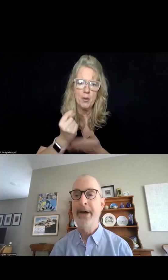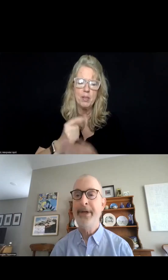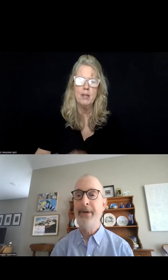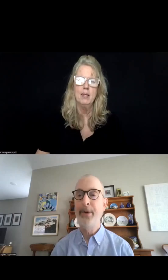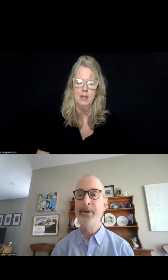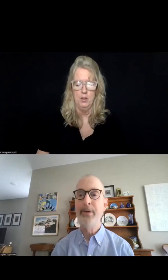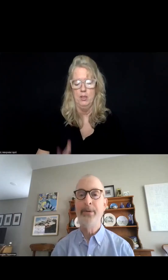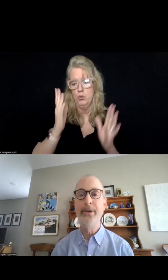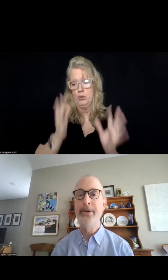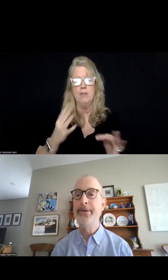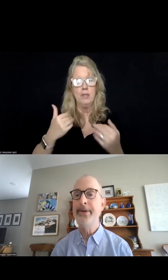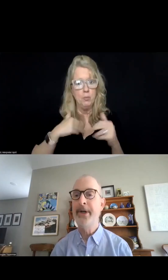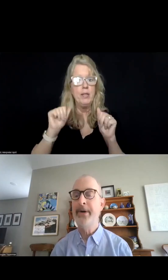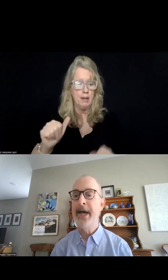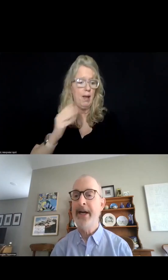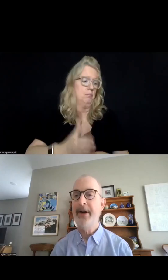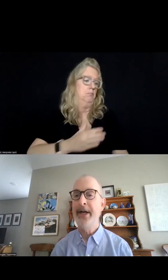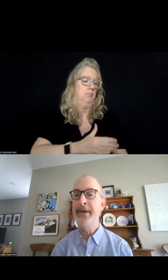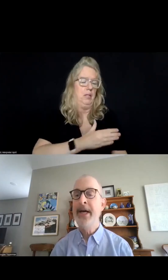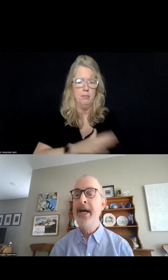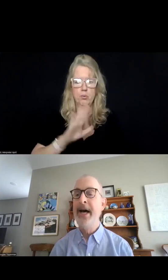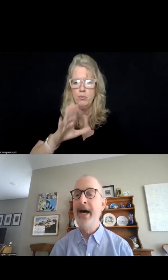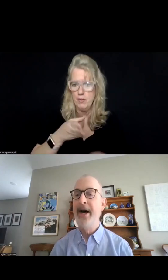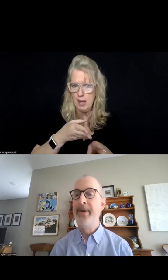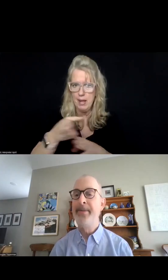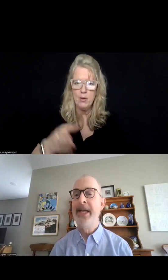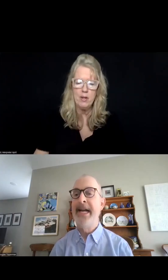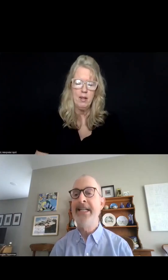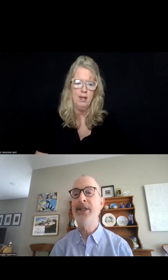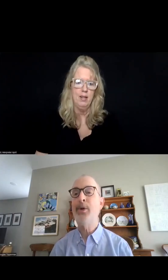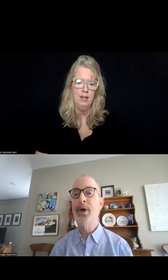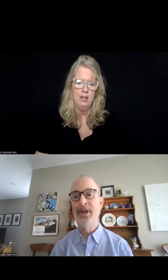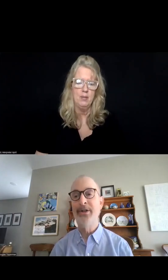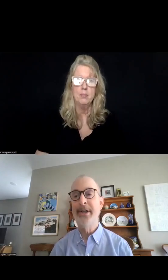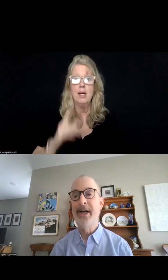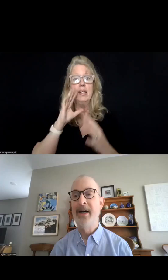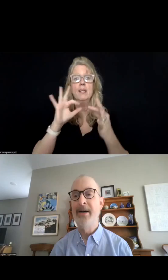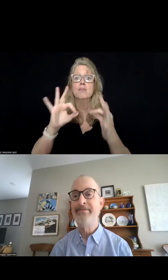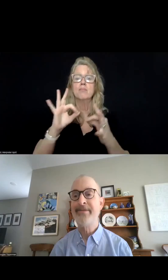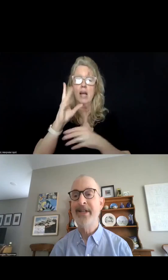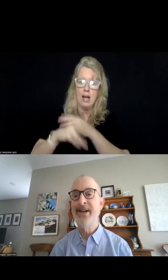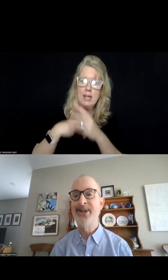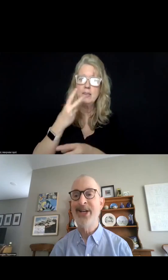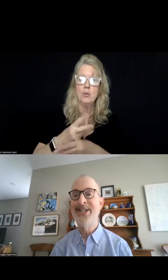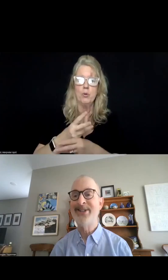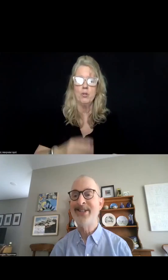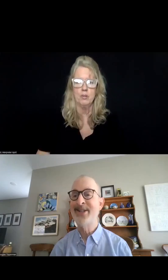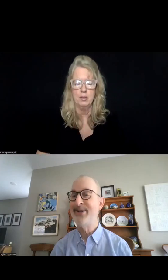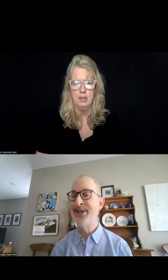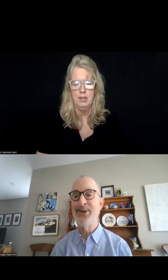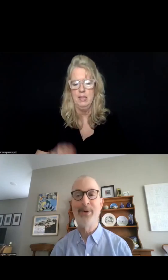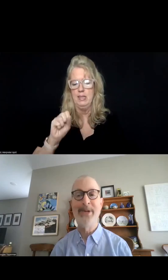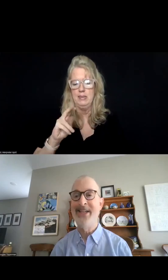we definitely have room to improve, in that area. In an ideal world,